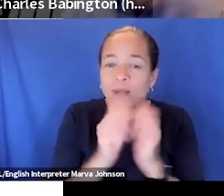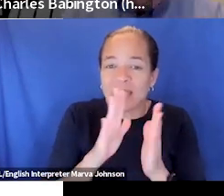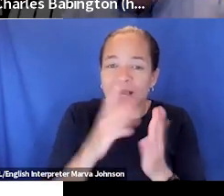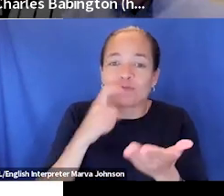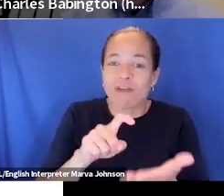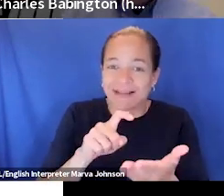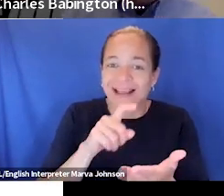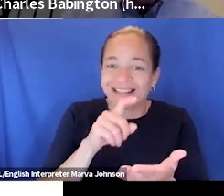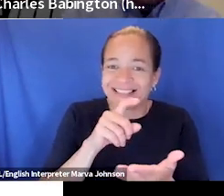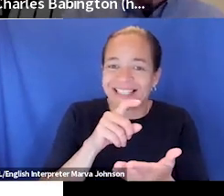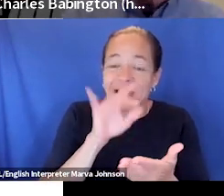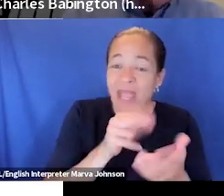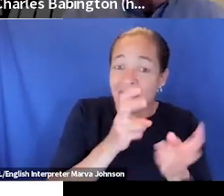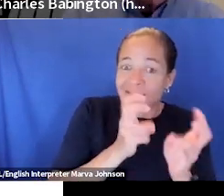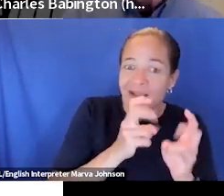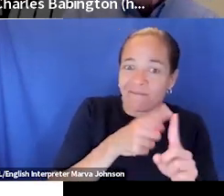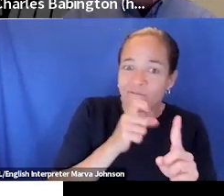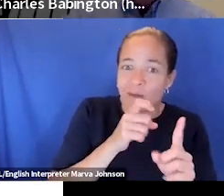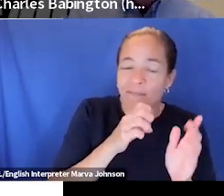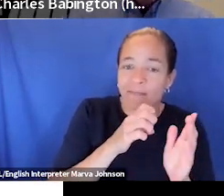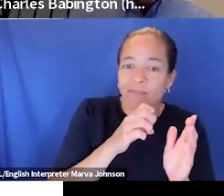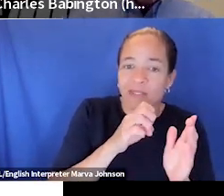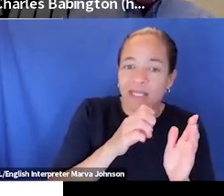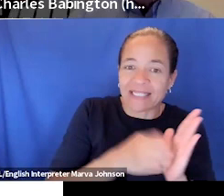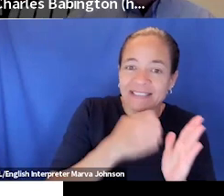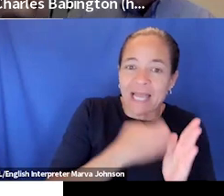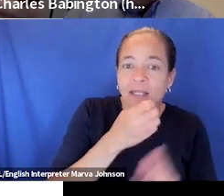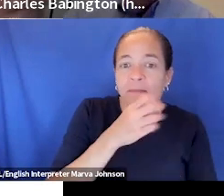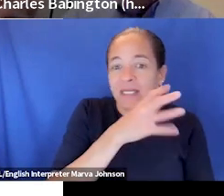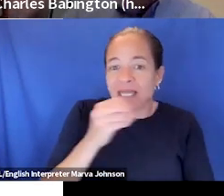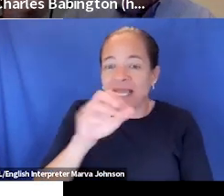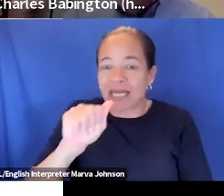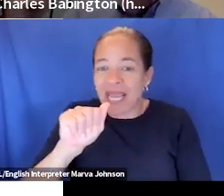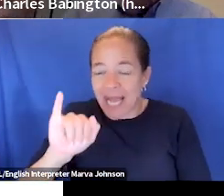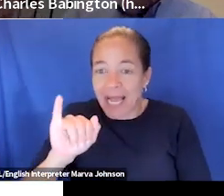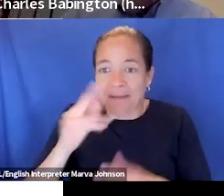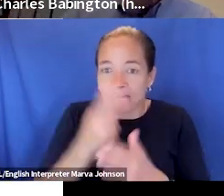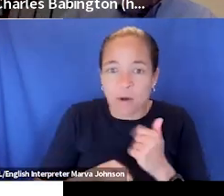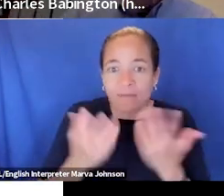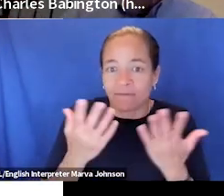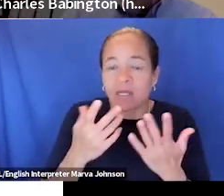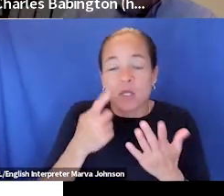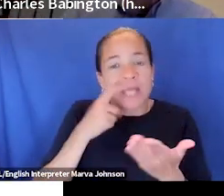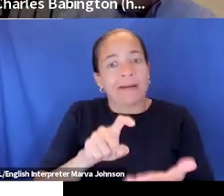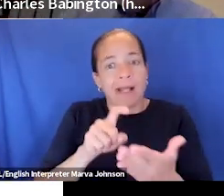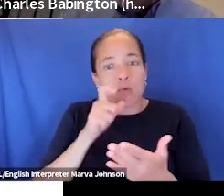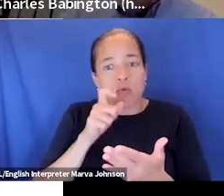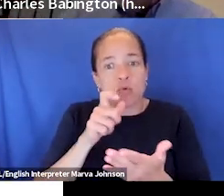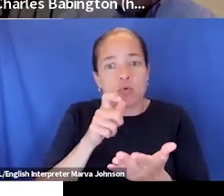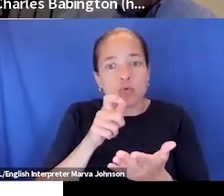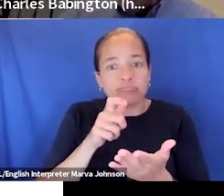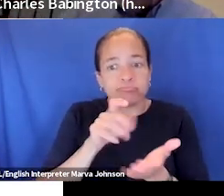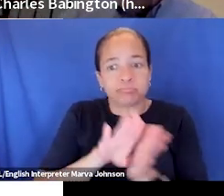from whatever, the encyclopedia and AI or whatever. The way that AI works for writing is